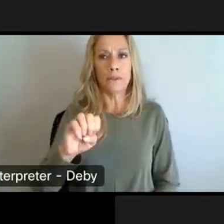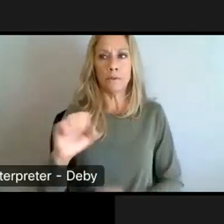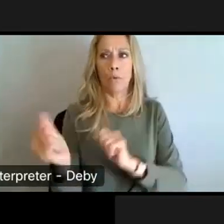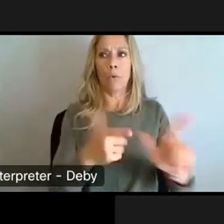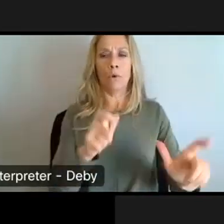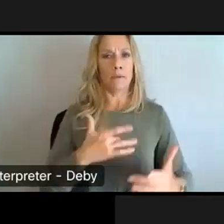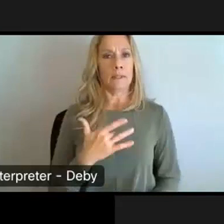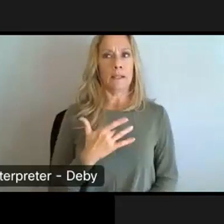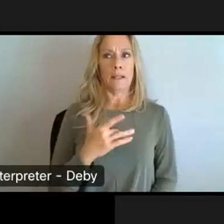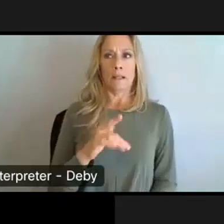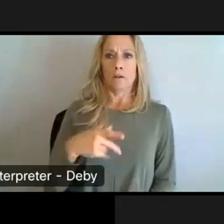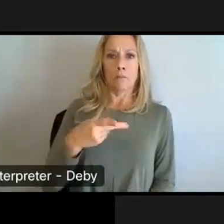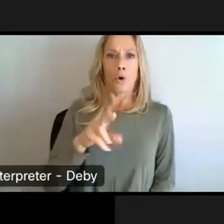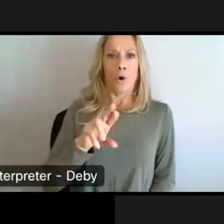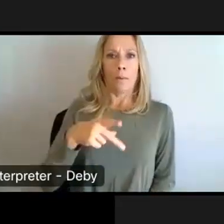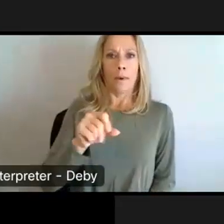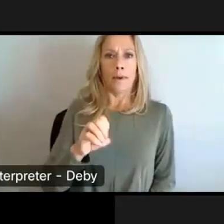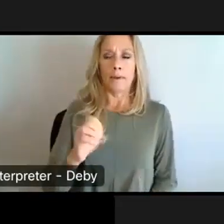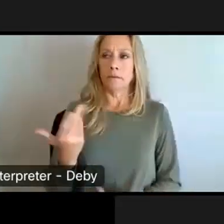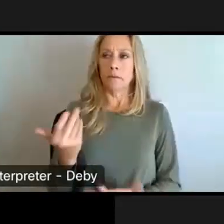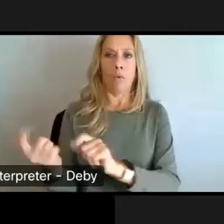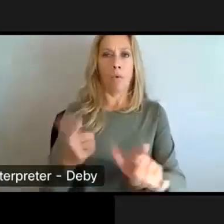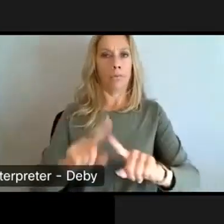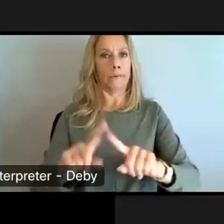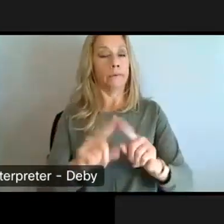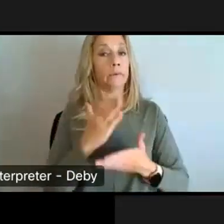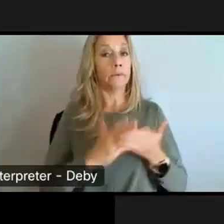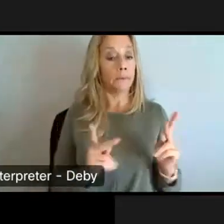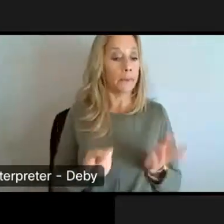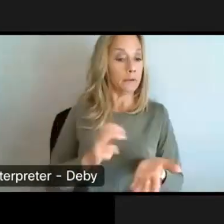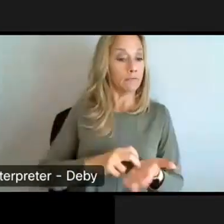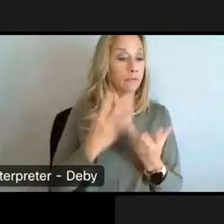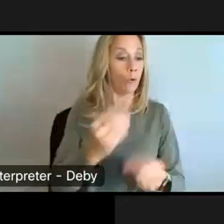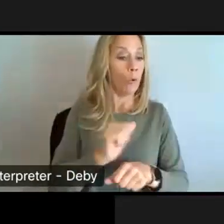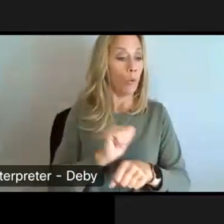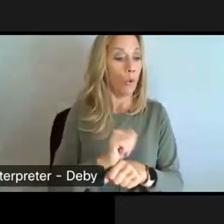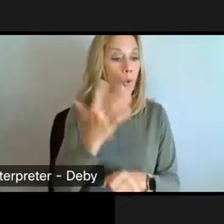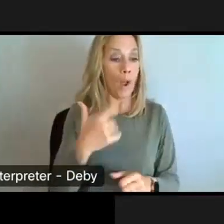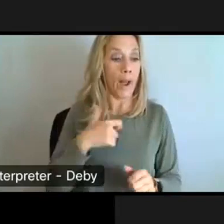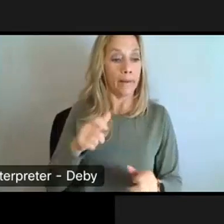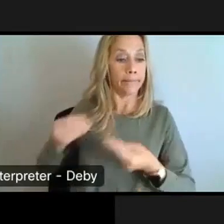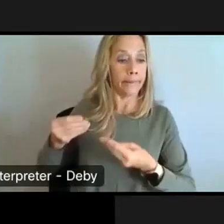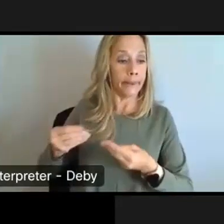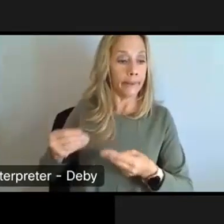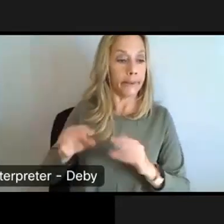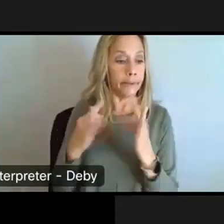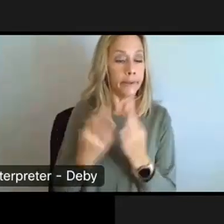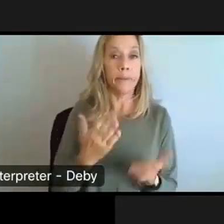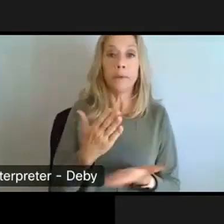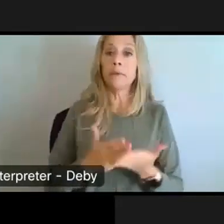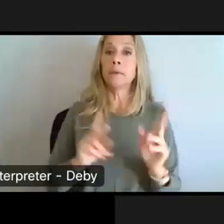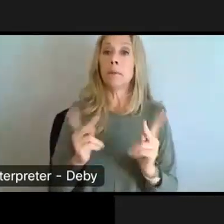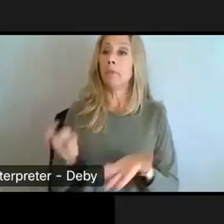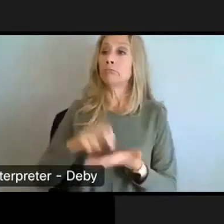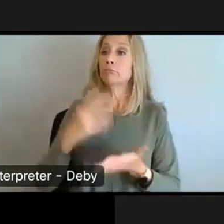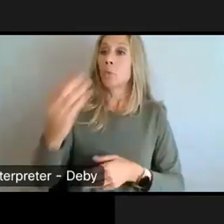purpose is a little different. Some people get up every day to go to work to provide for their families. Some people go to work,